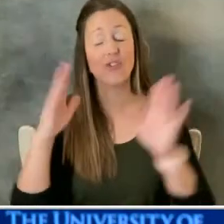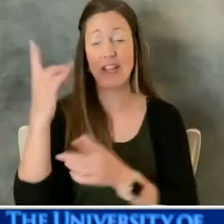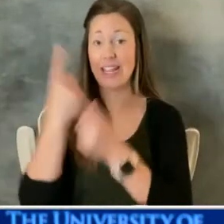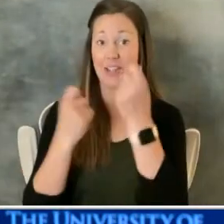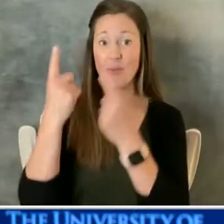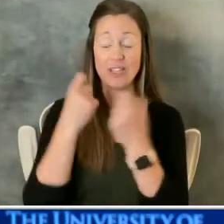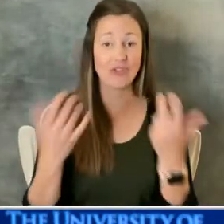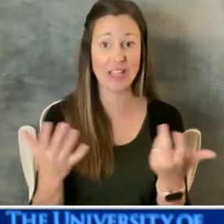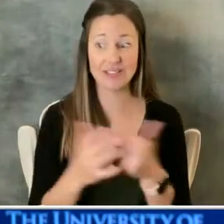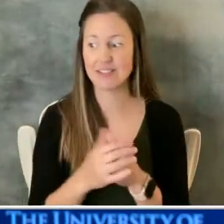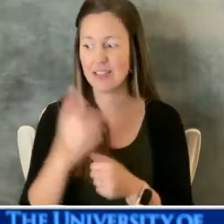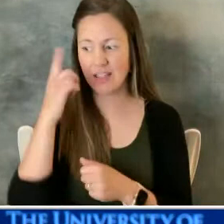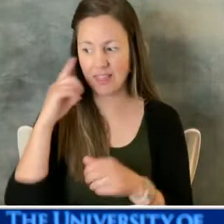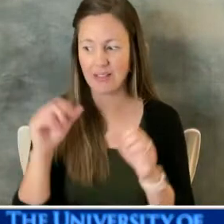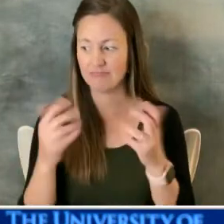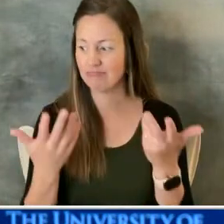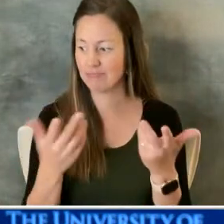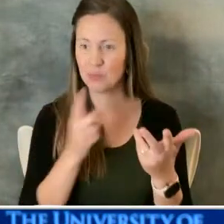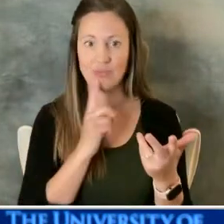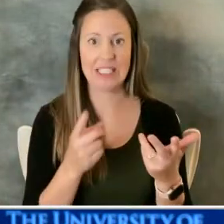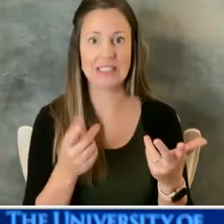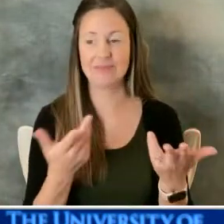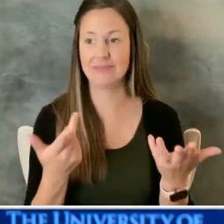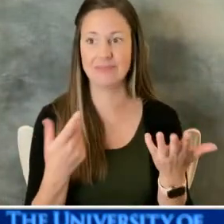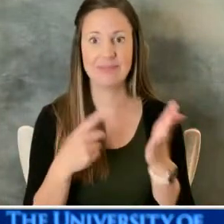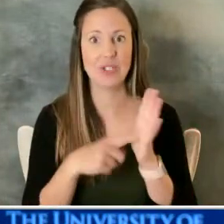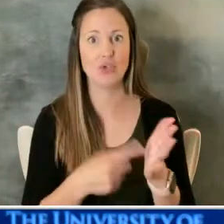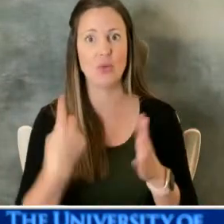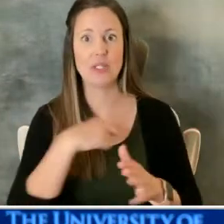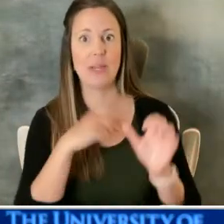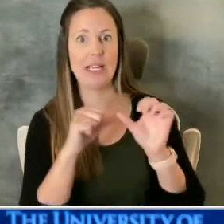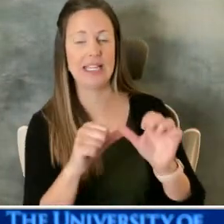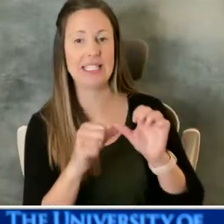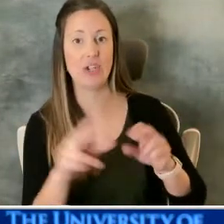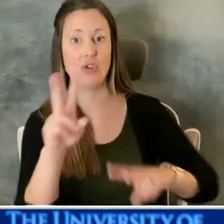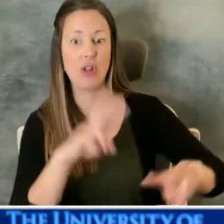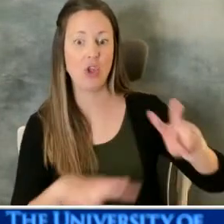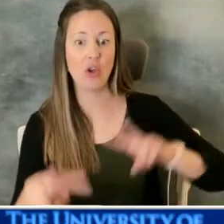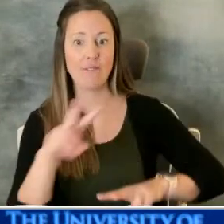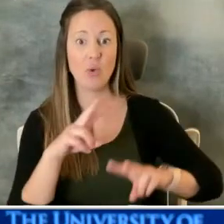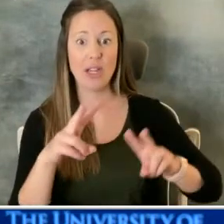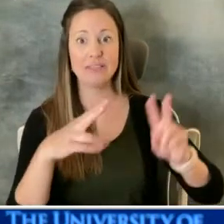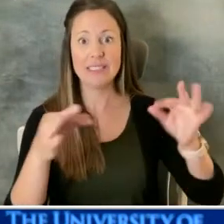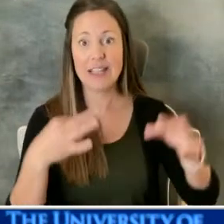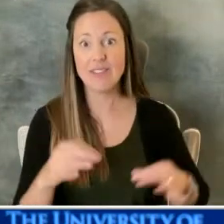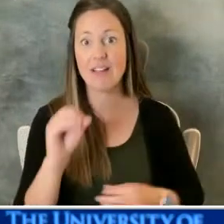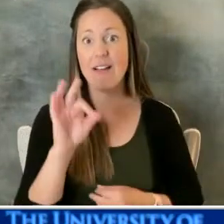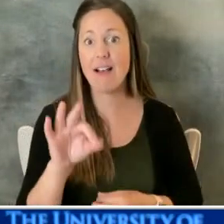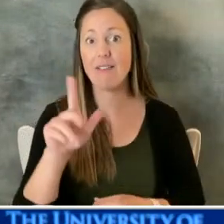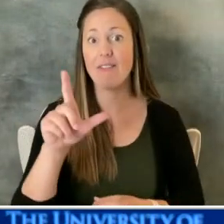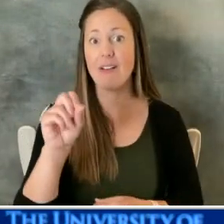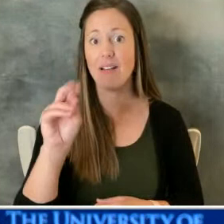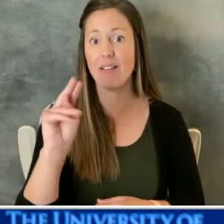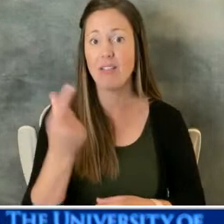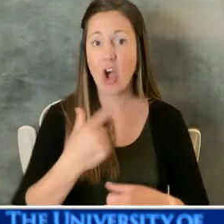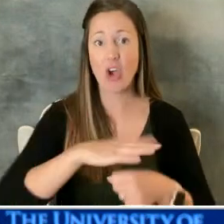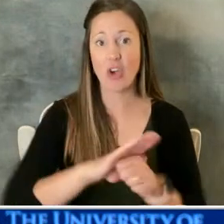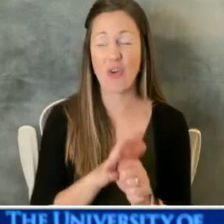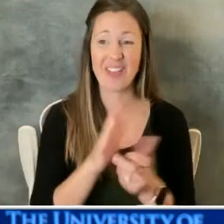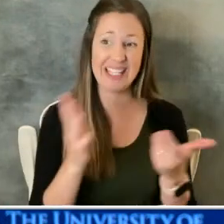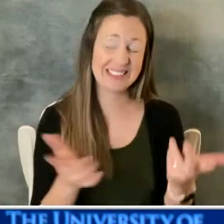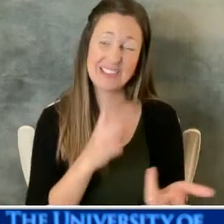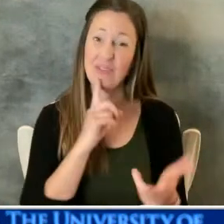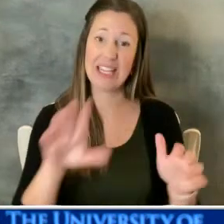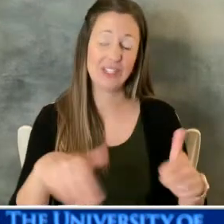just continues to say we are continuing to look for definitions, the definition of long COVID. It is difficult. We are making headway based